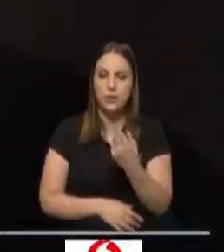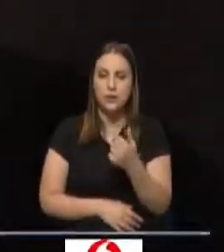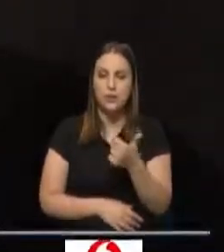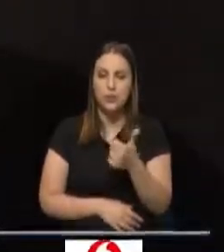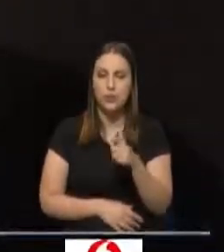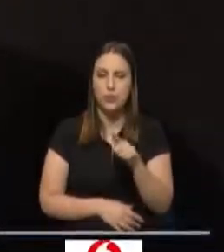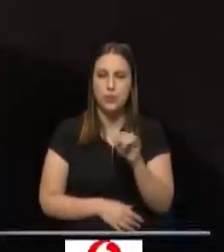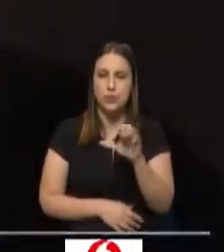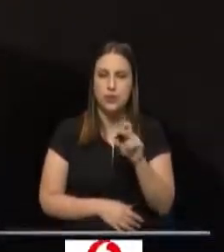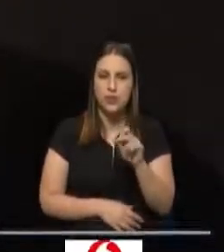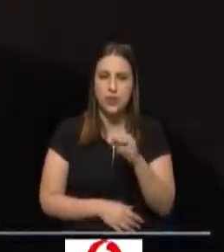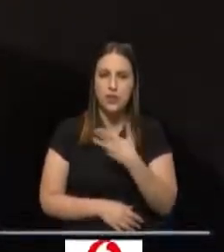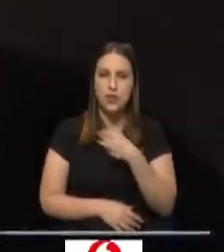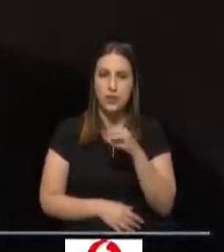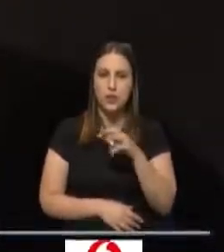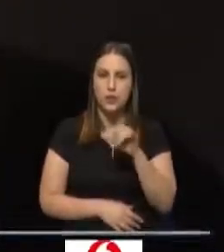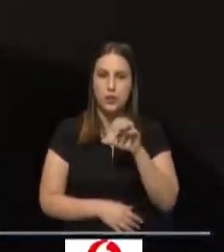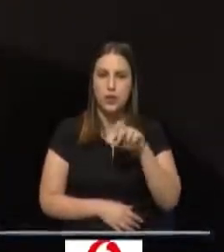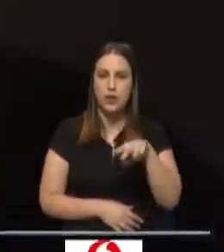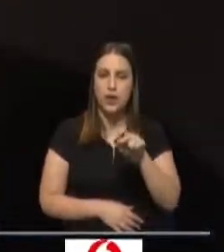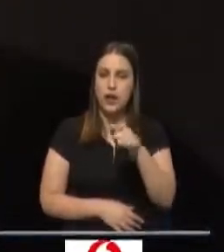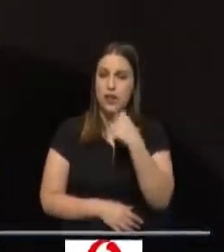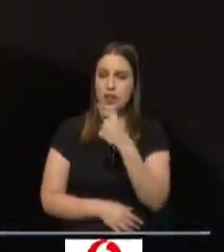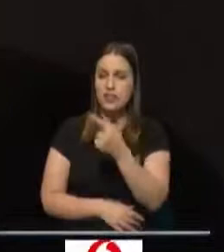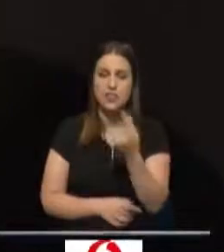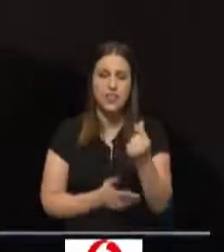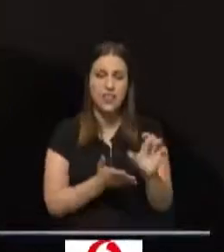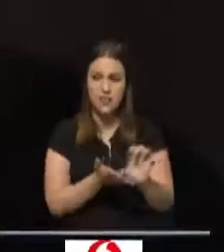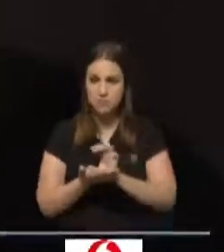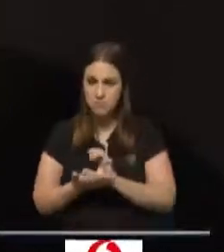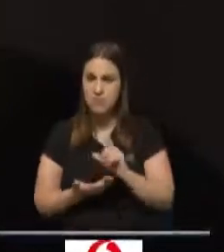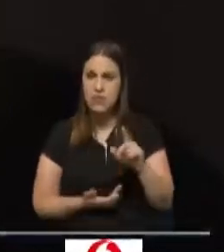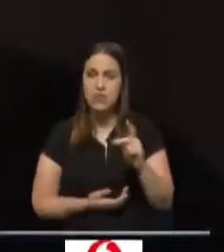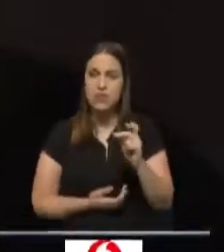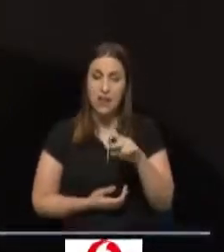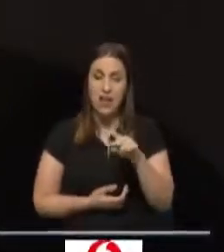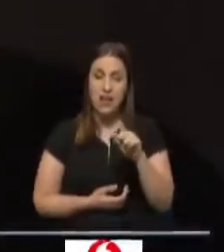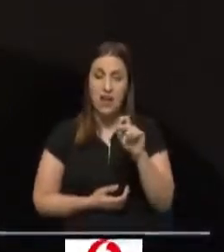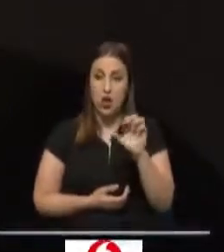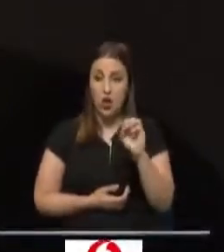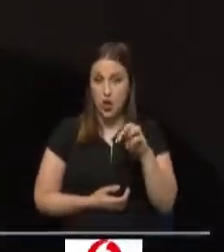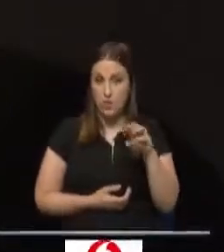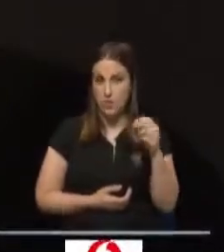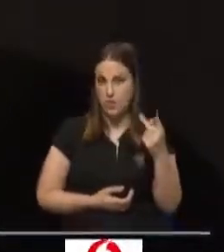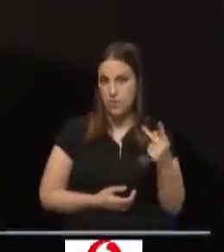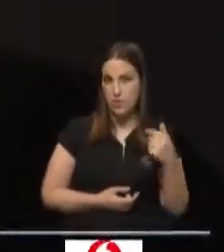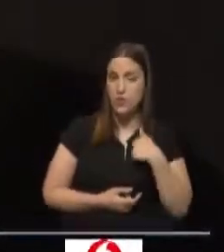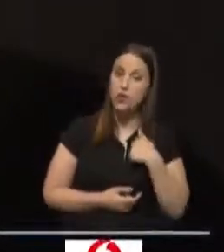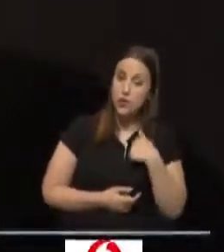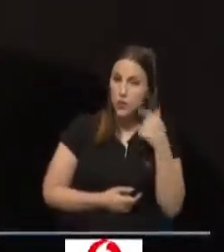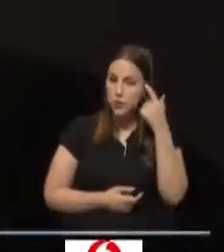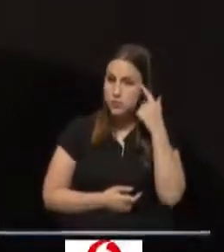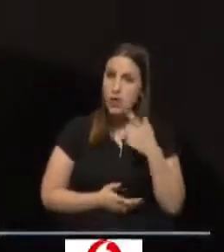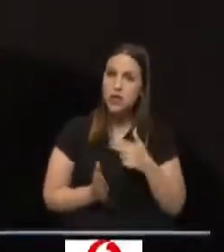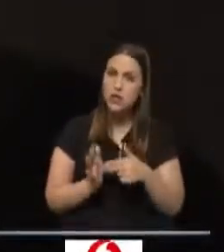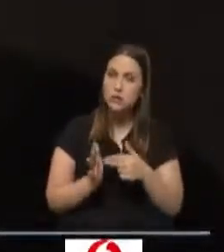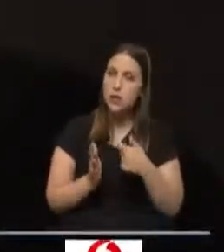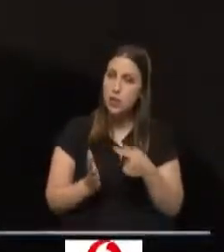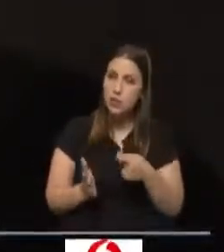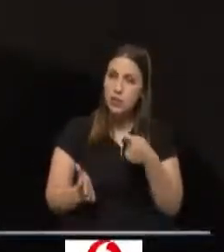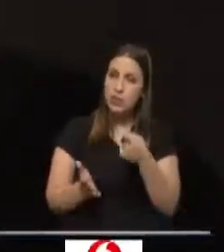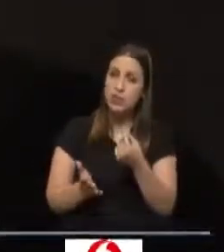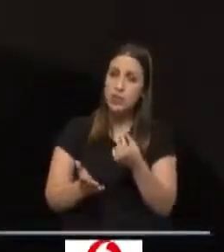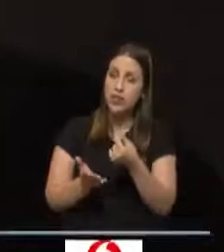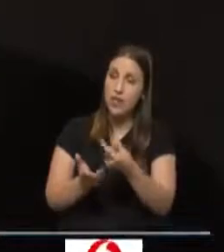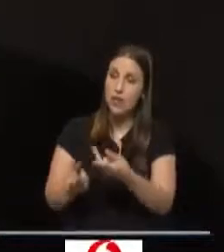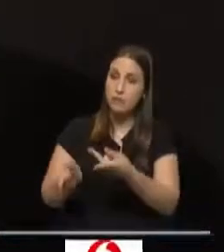was told that that Vodafone was going to receive a certain funding, and I'm waiting to